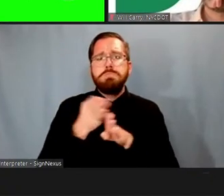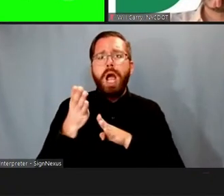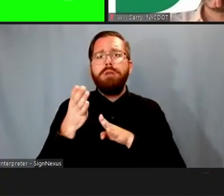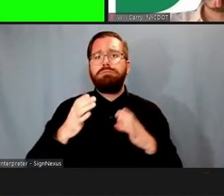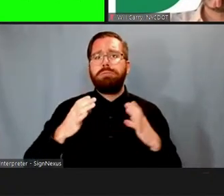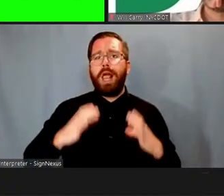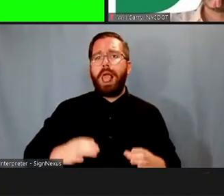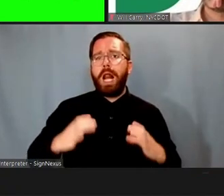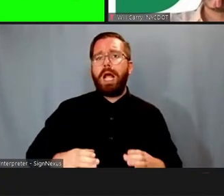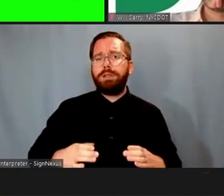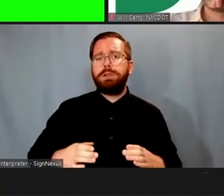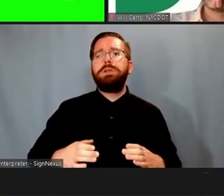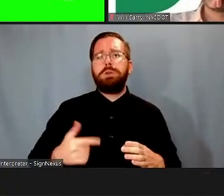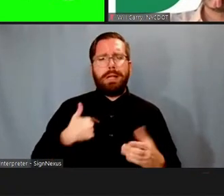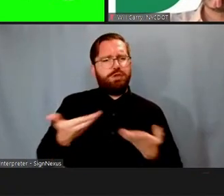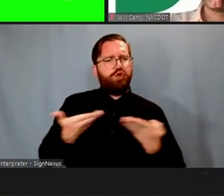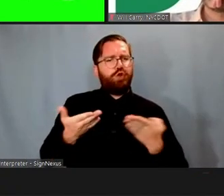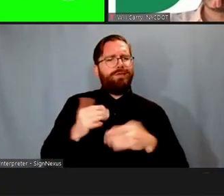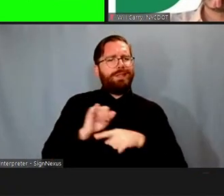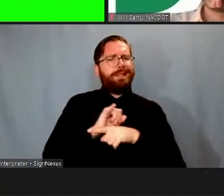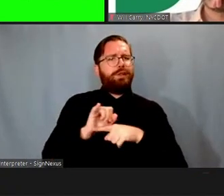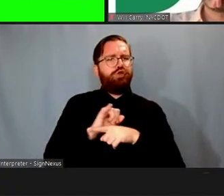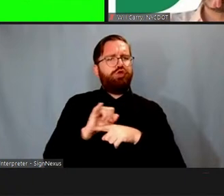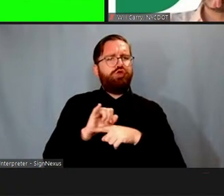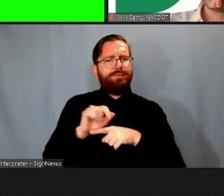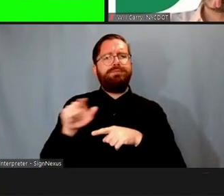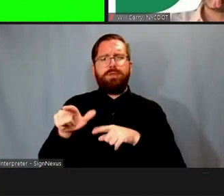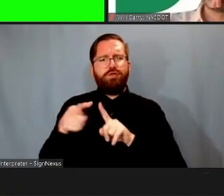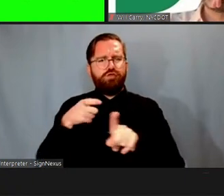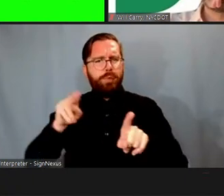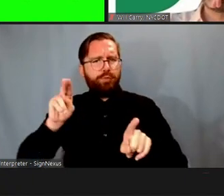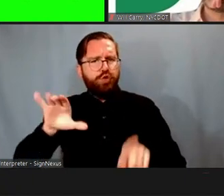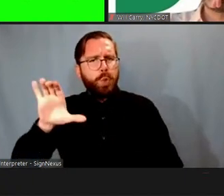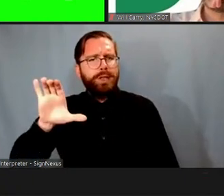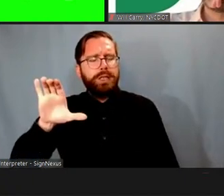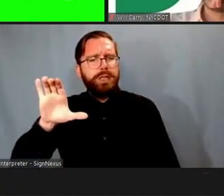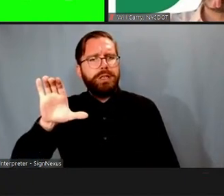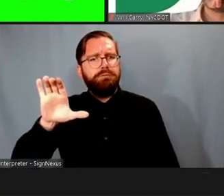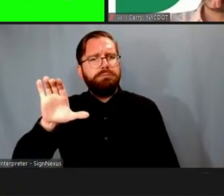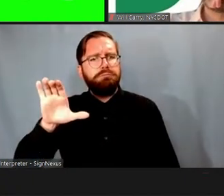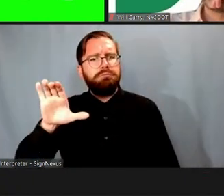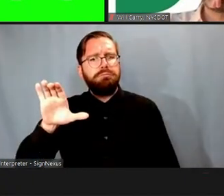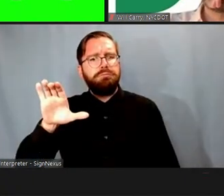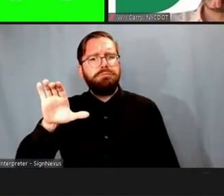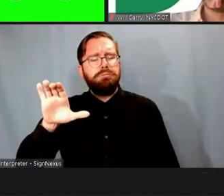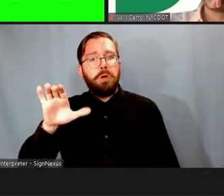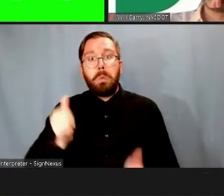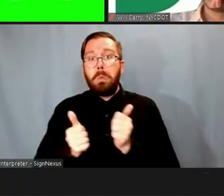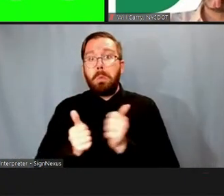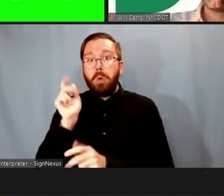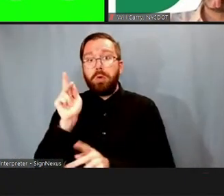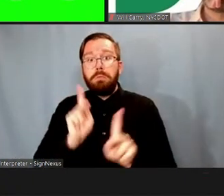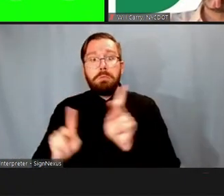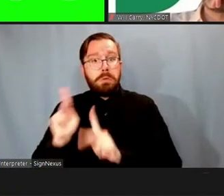are in the service industry is that of new york city with a unusually high rate of those that are in the lower side of